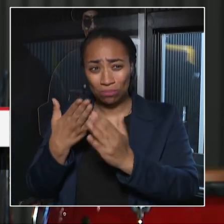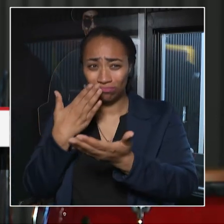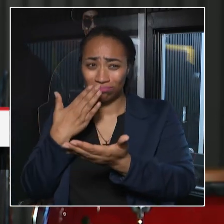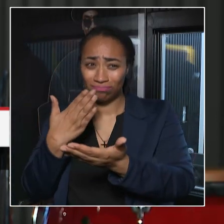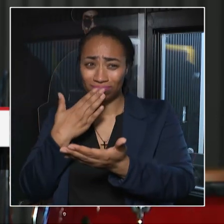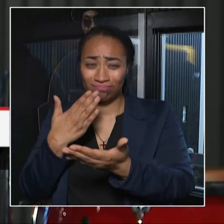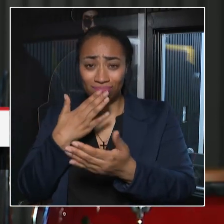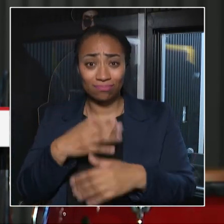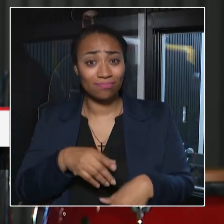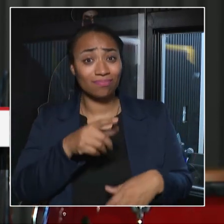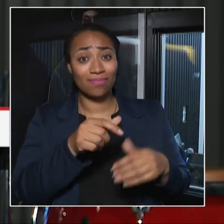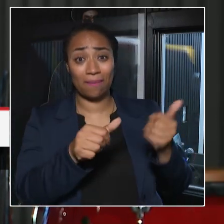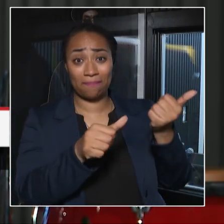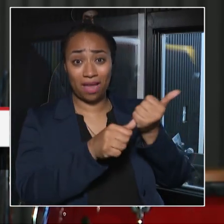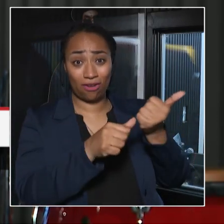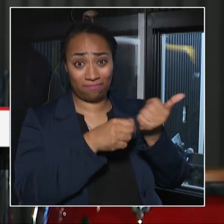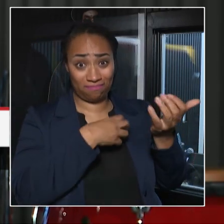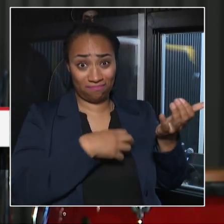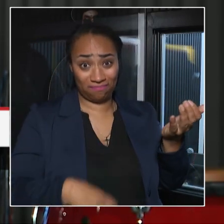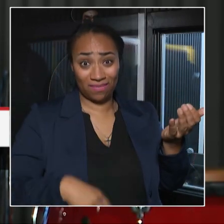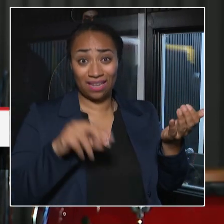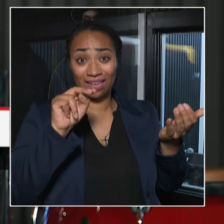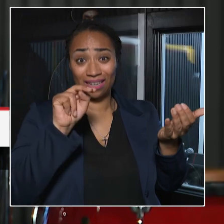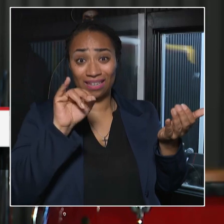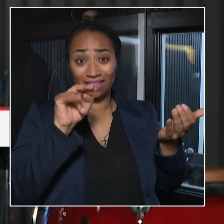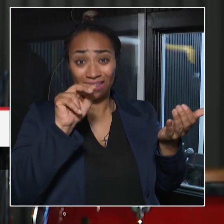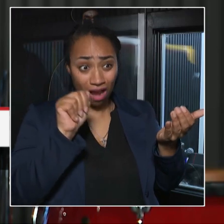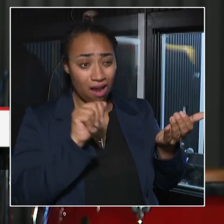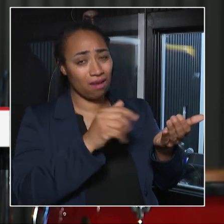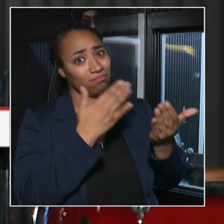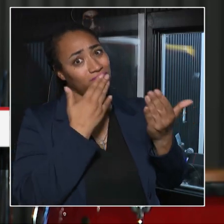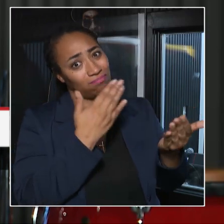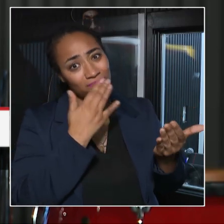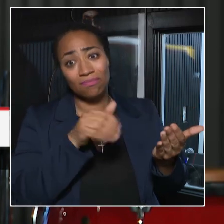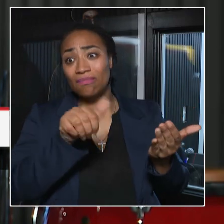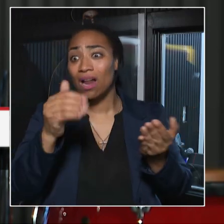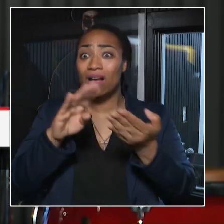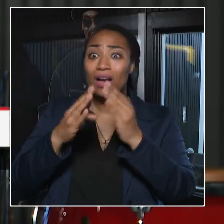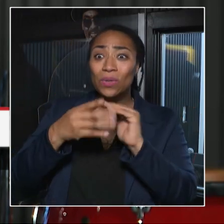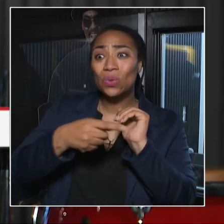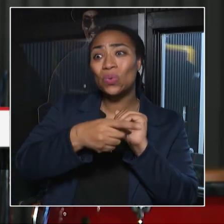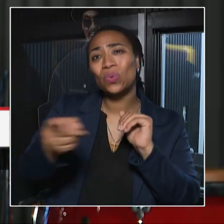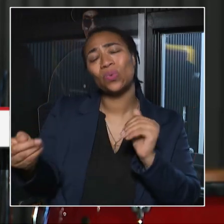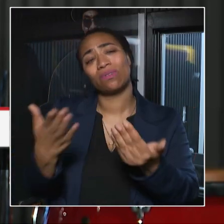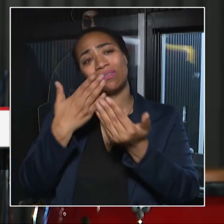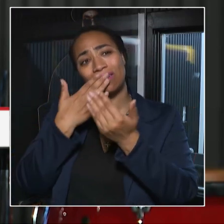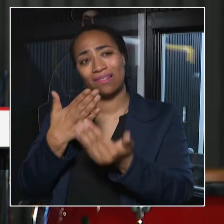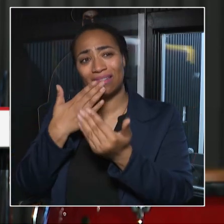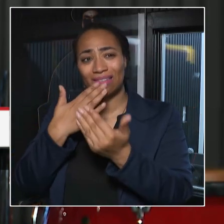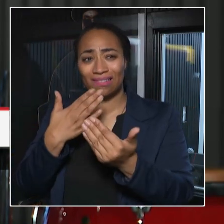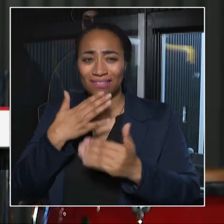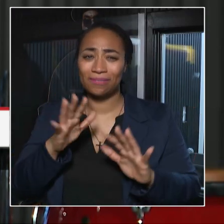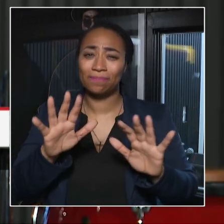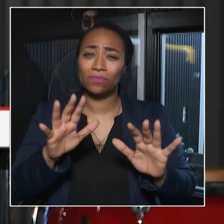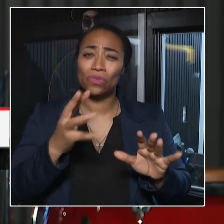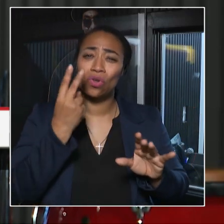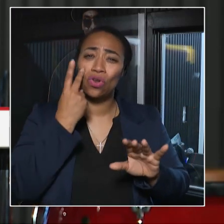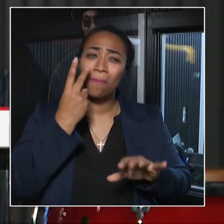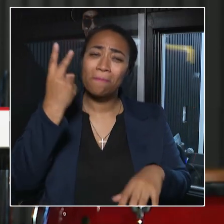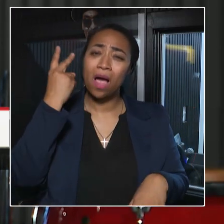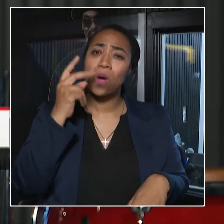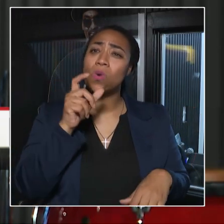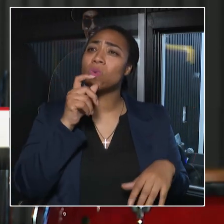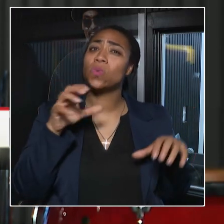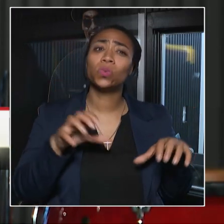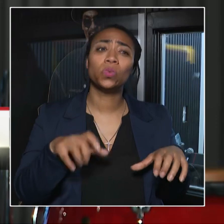thank y'all again because where I grew up at, the only person I knew who did something like this is Muriel Bowser. And the only reason why